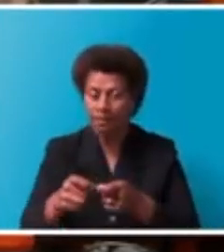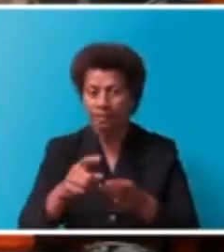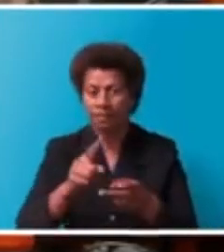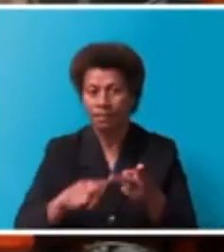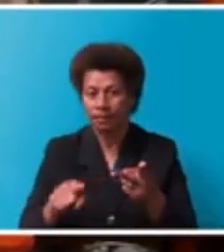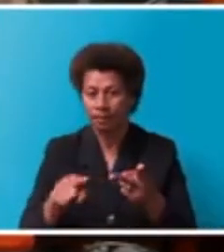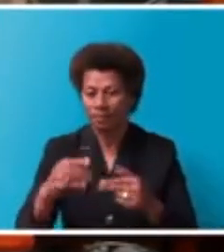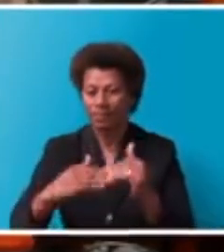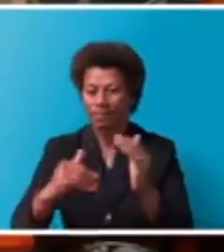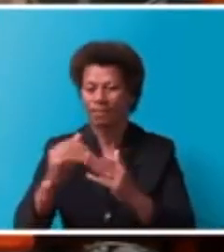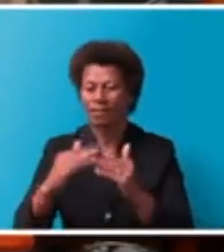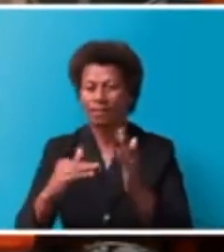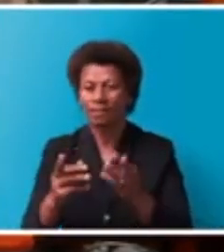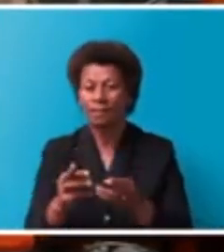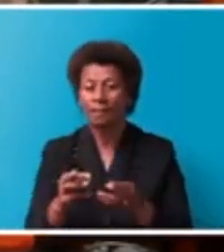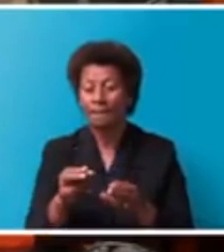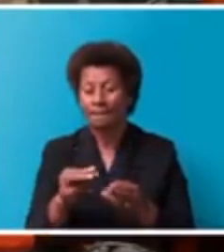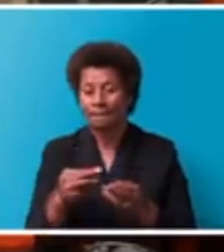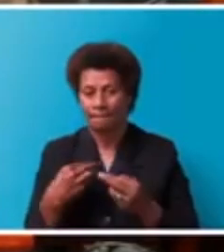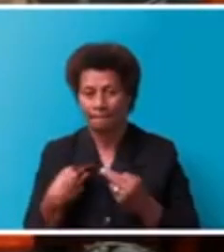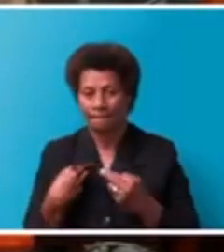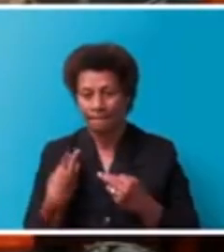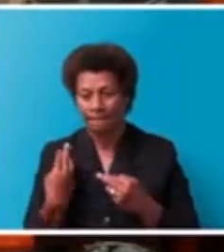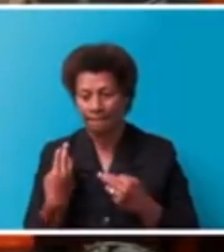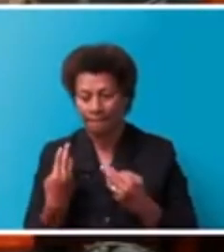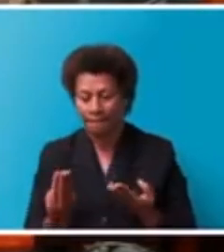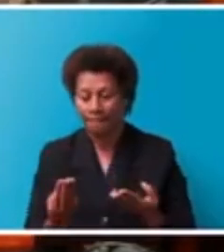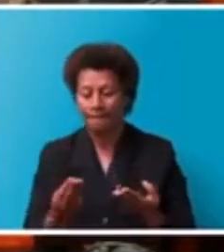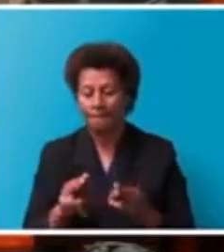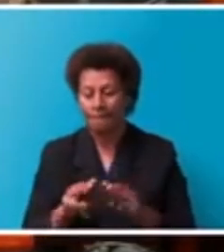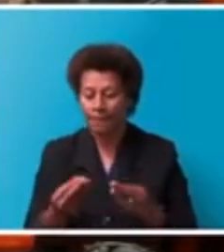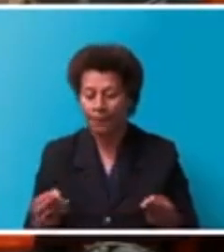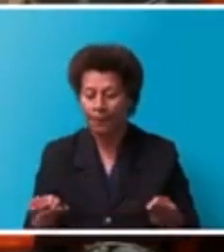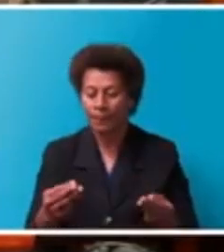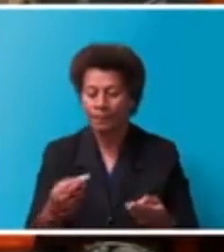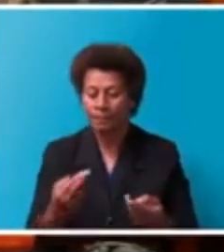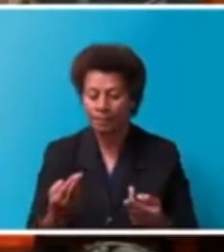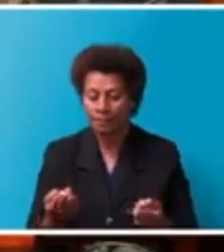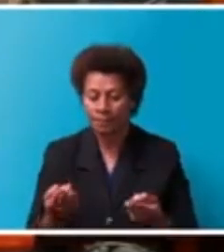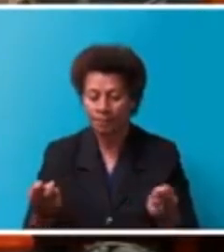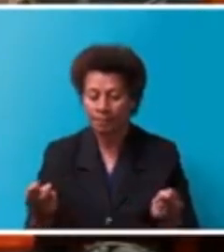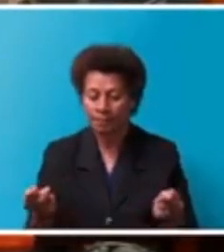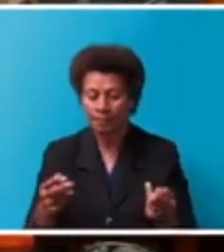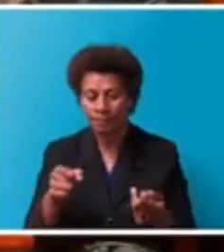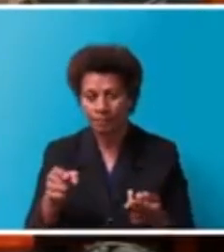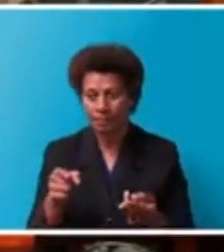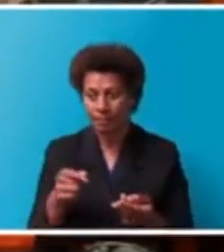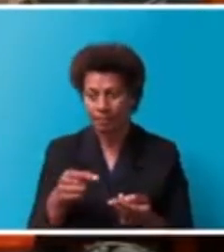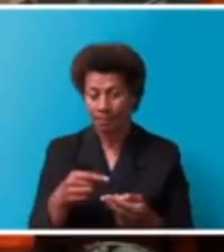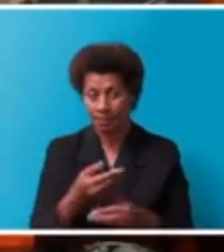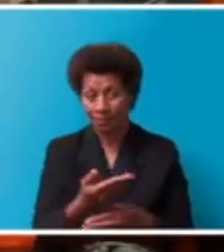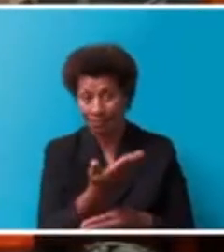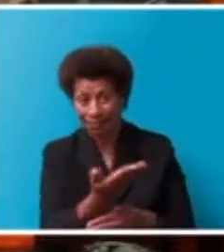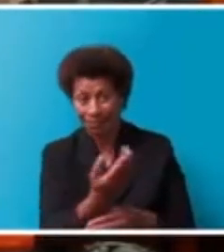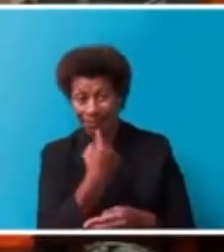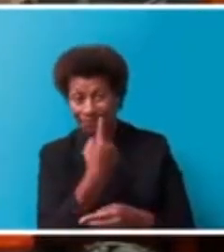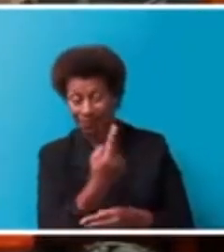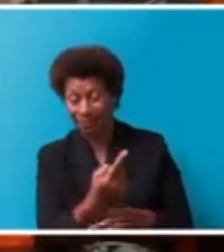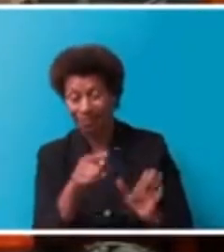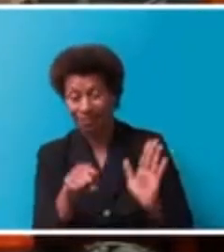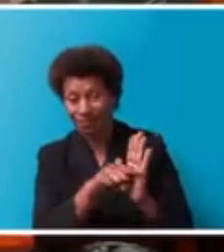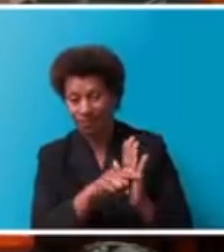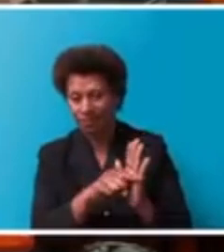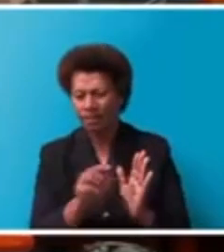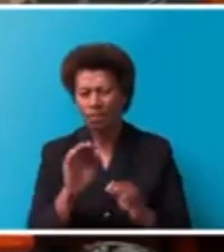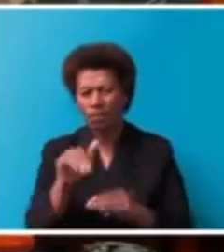mineral resource sector. Despite the negative comments that we hear from the other side, Mr. Speaker, over 29 million was paid